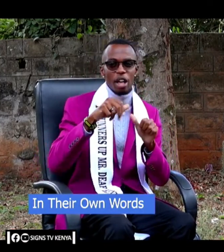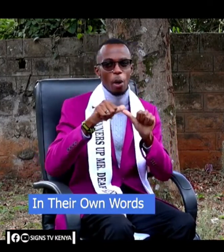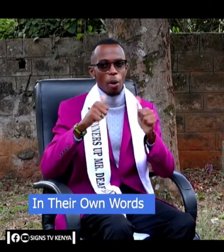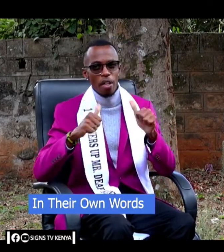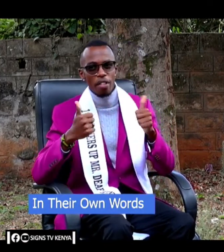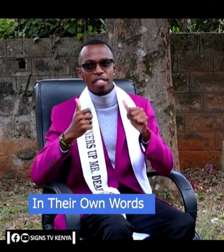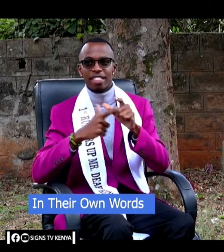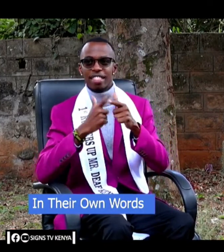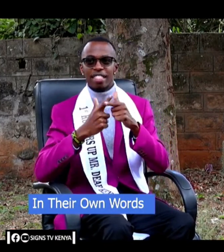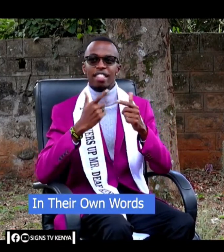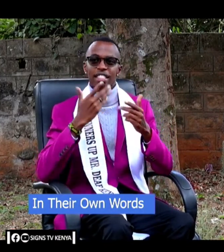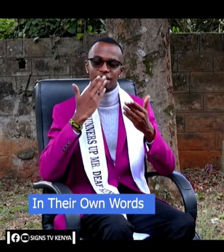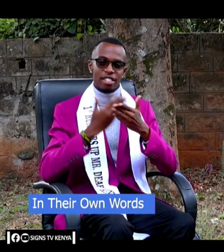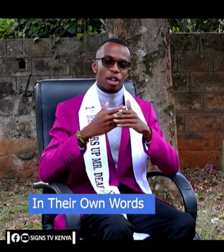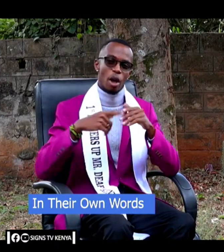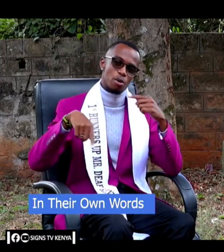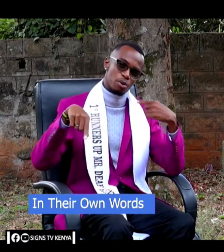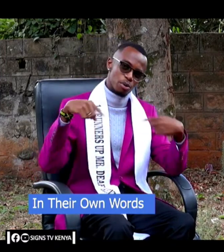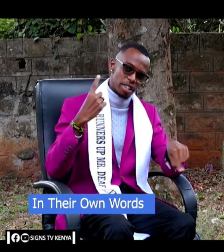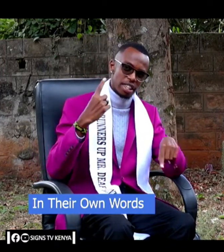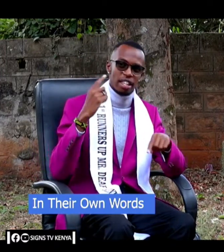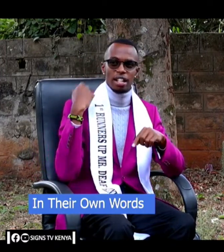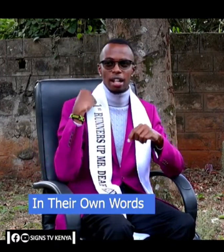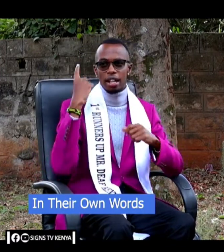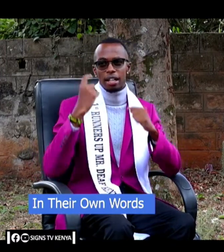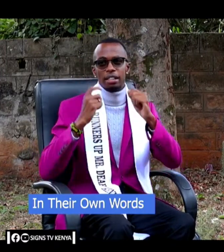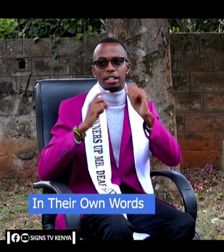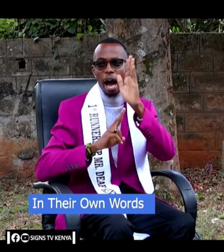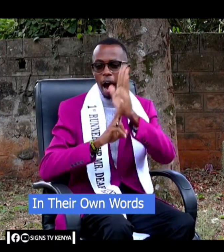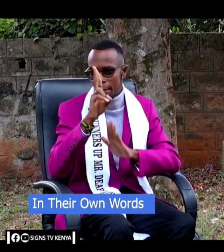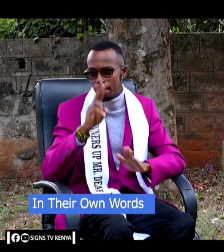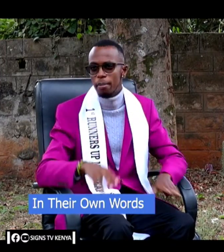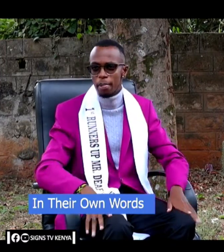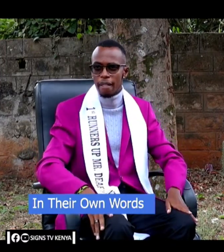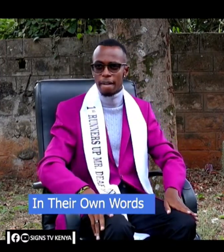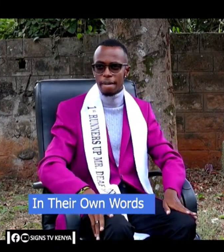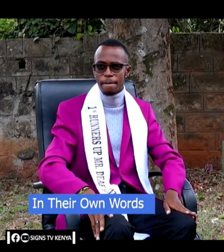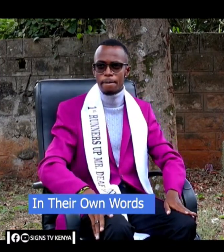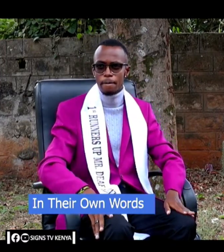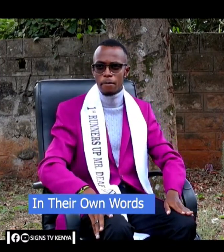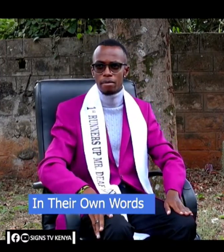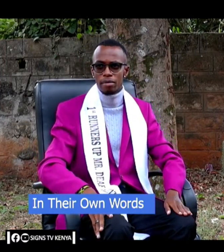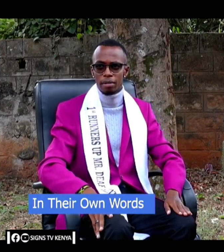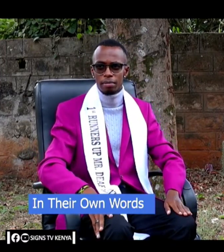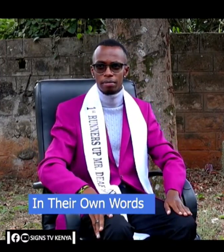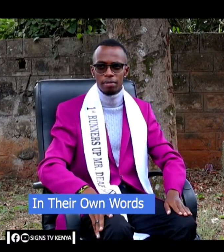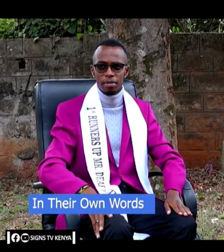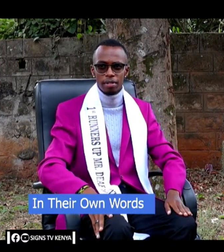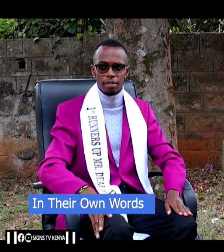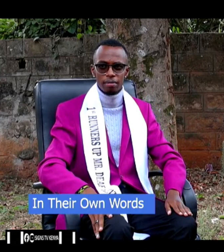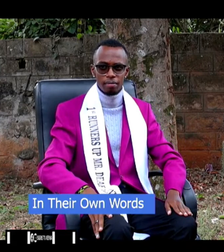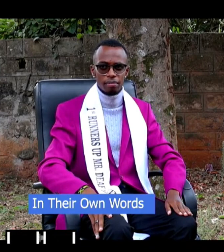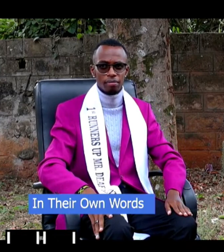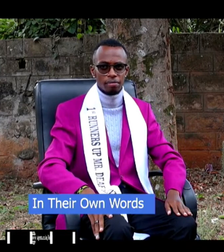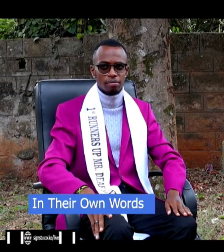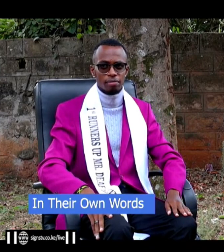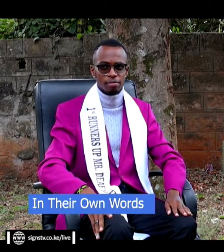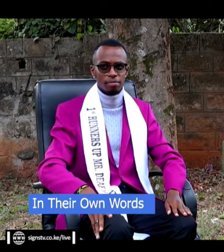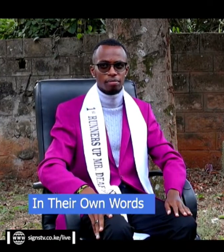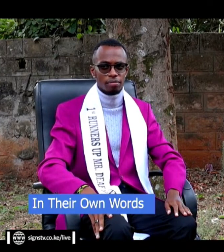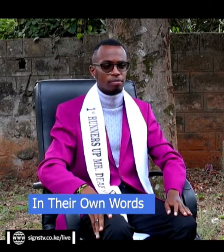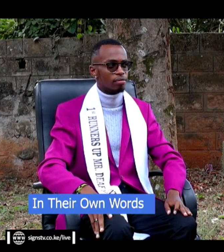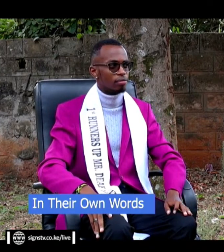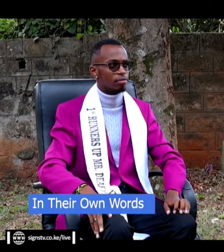with a lot of creativity, how to walk, how to be creative, and how to win. That is why I became the first